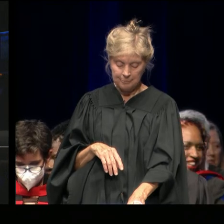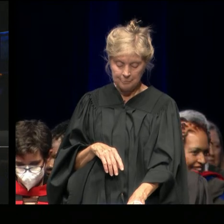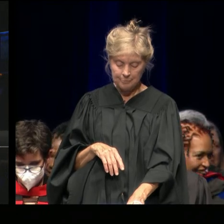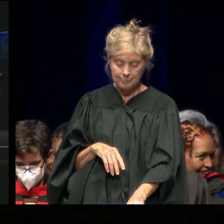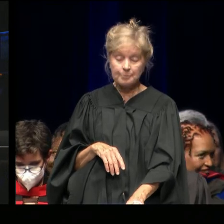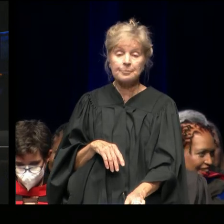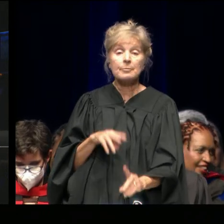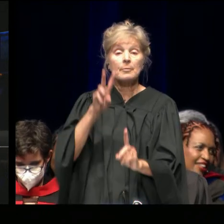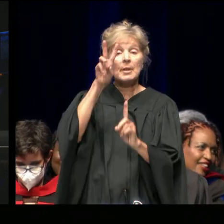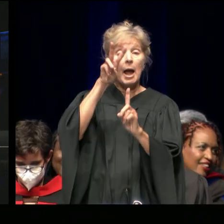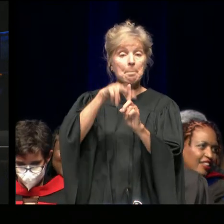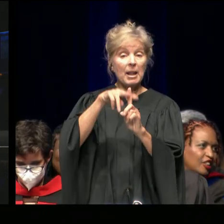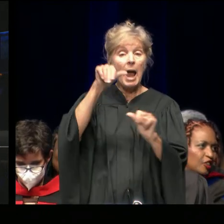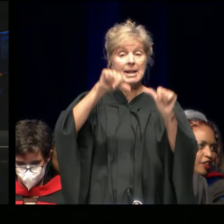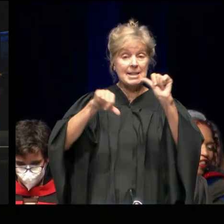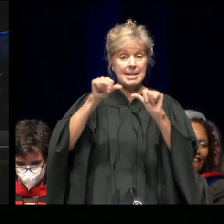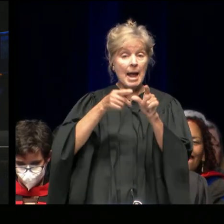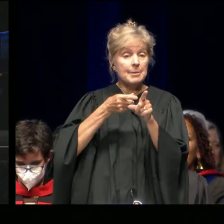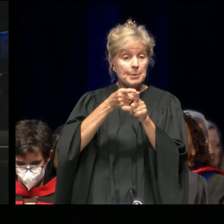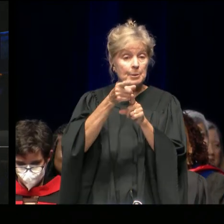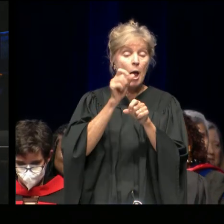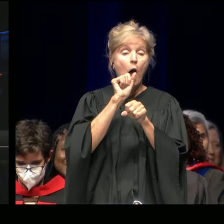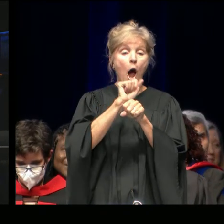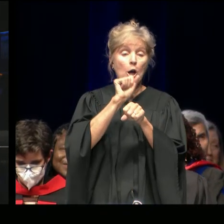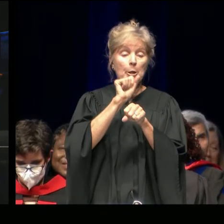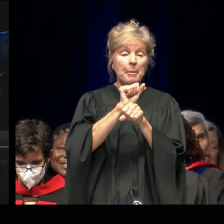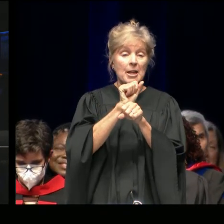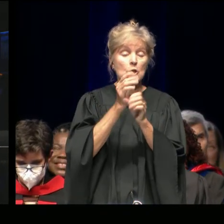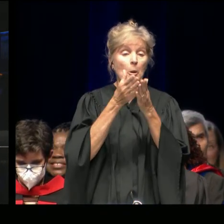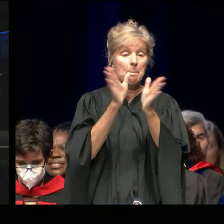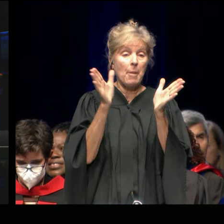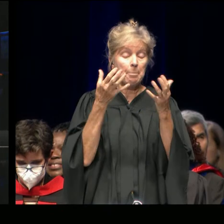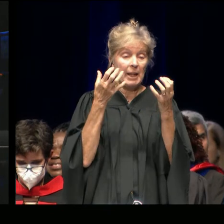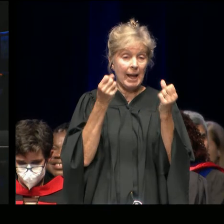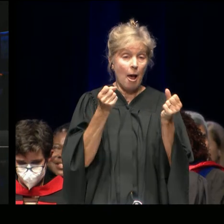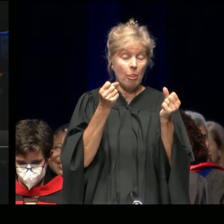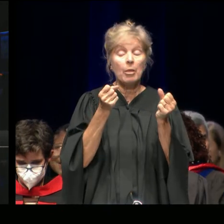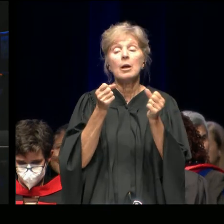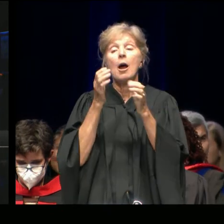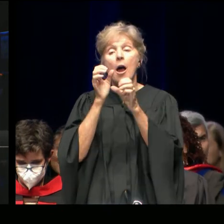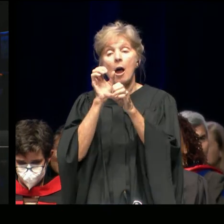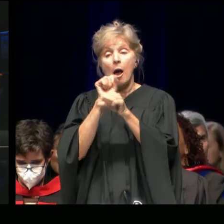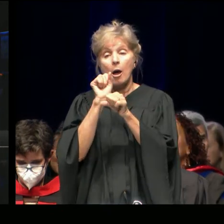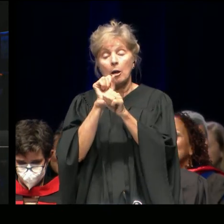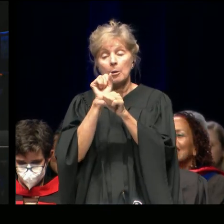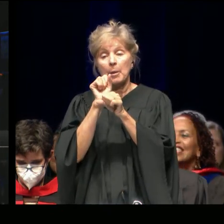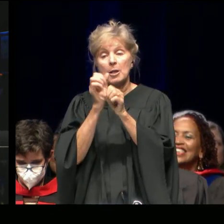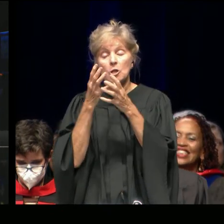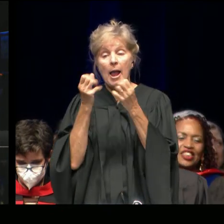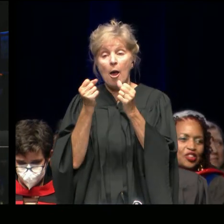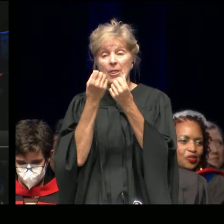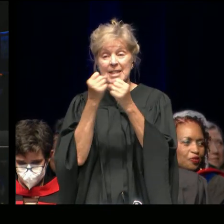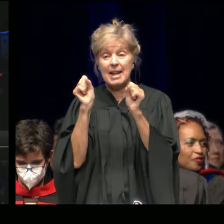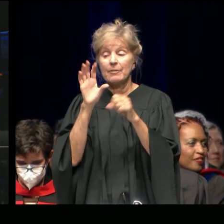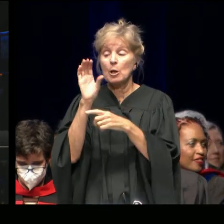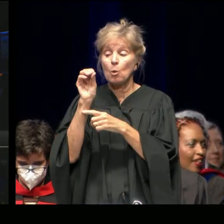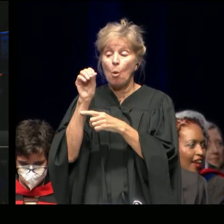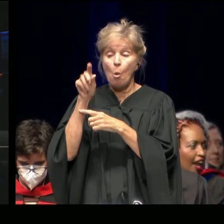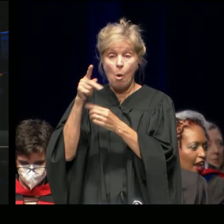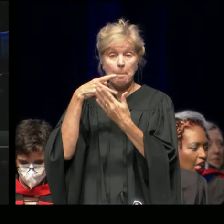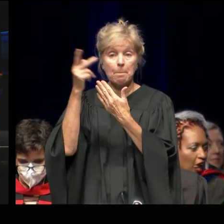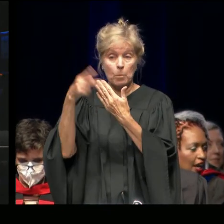Bachelor of Applied Science in Occupational and Public Health, Occupational Health and Safety Cooperative Program.